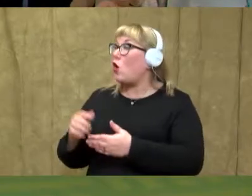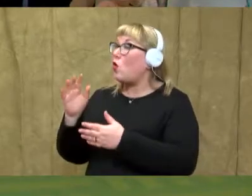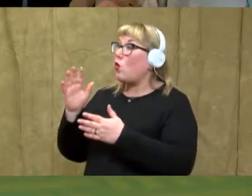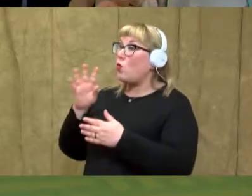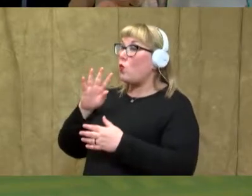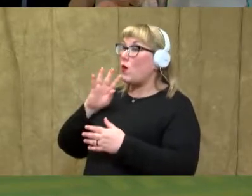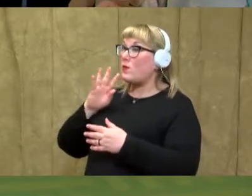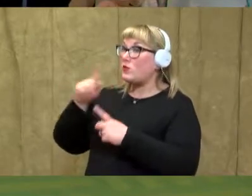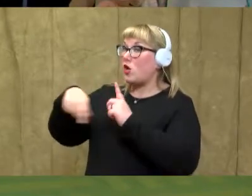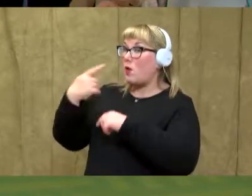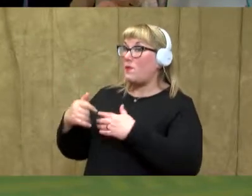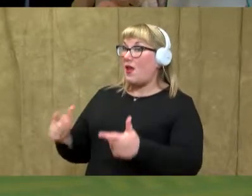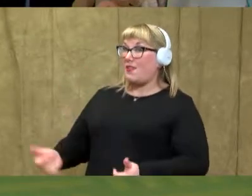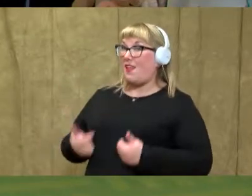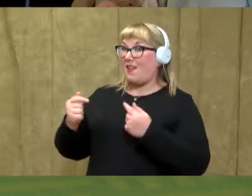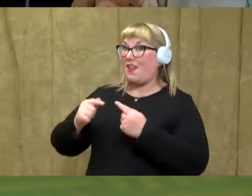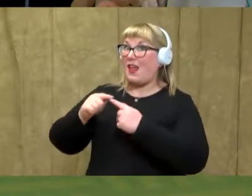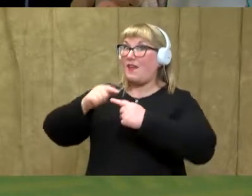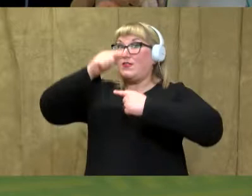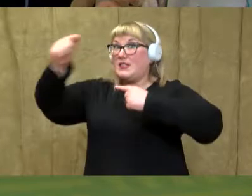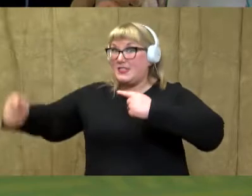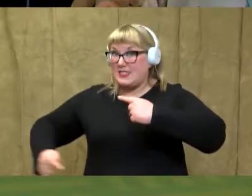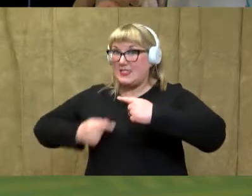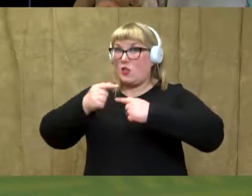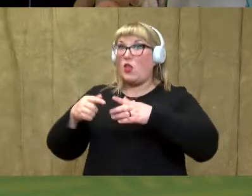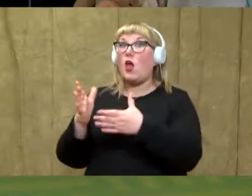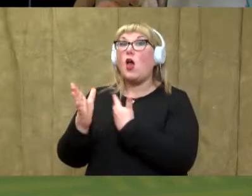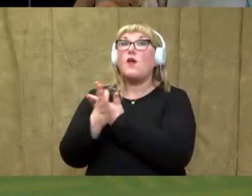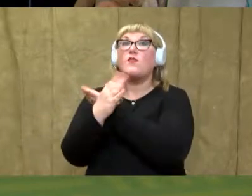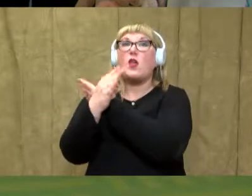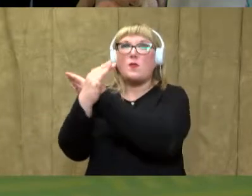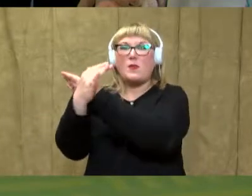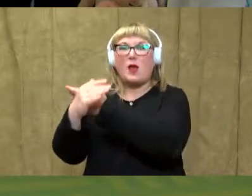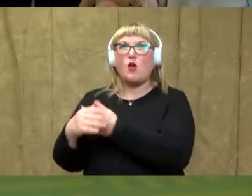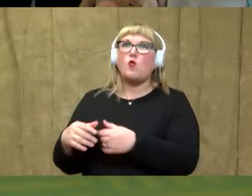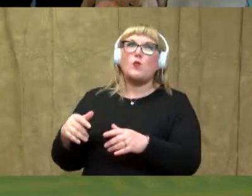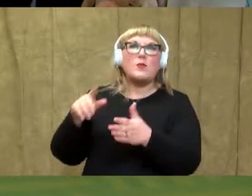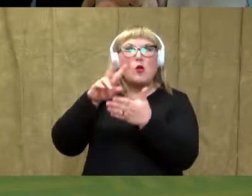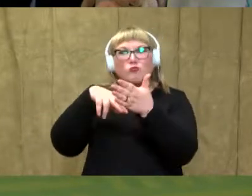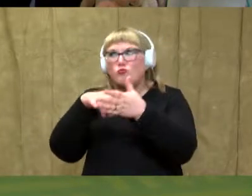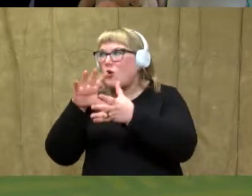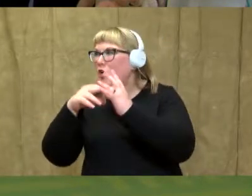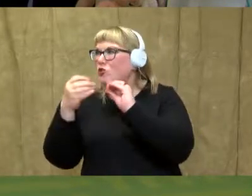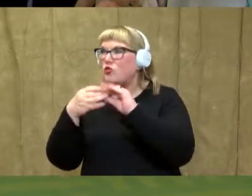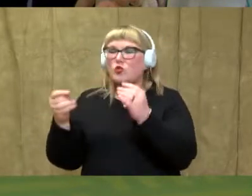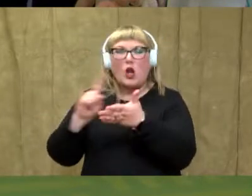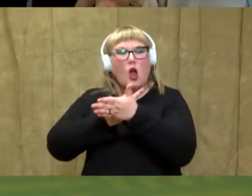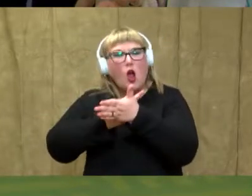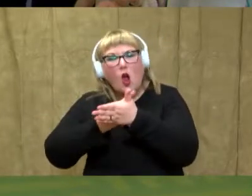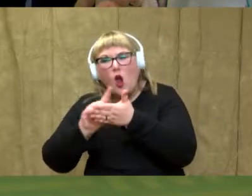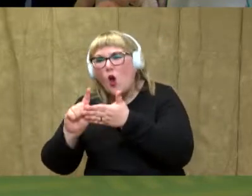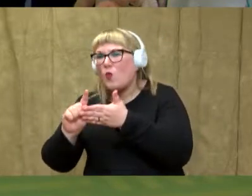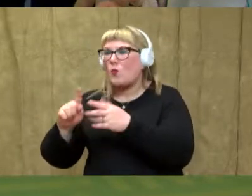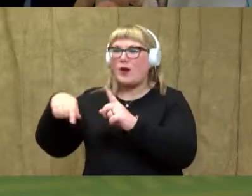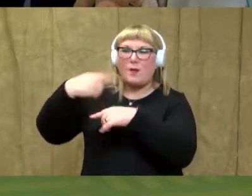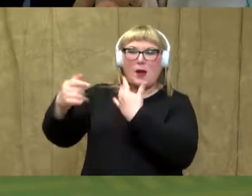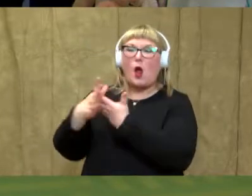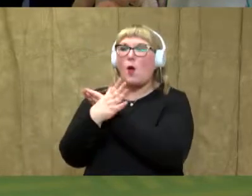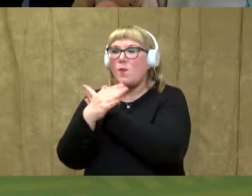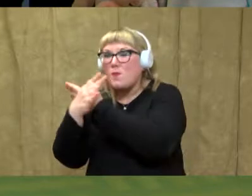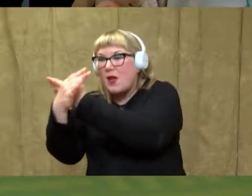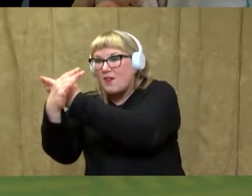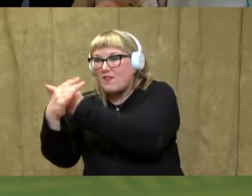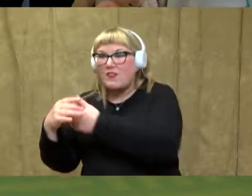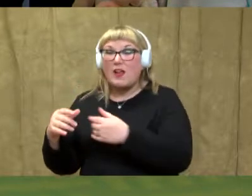life cycle of the butterfly. Our friends all week have been reading you stories about butterflies, like the very hungry caterpillar.